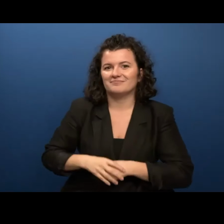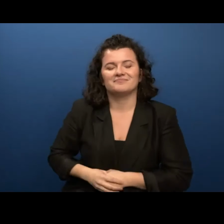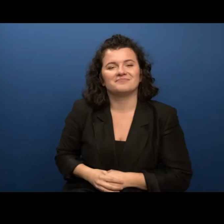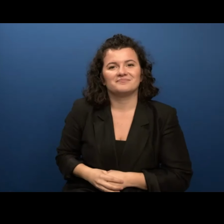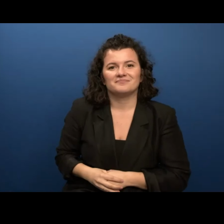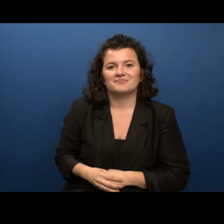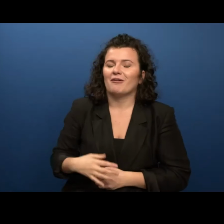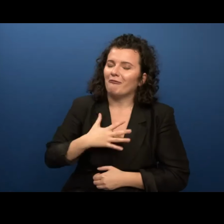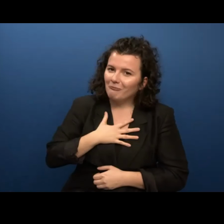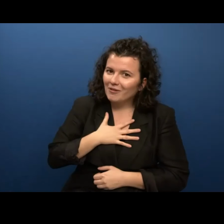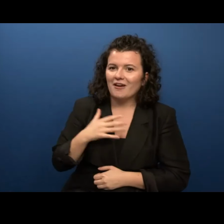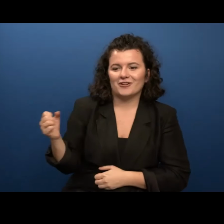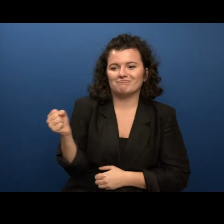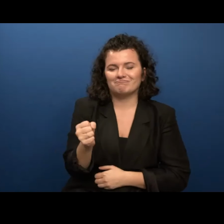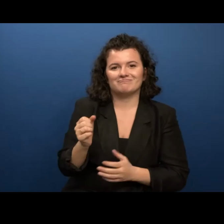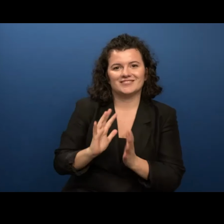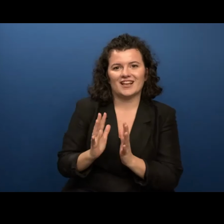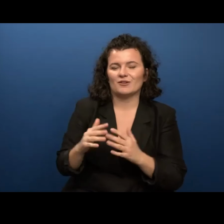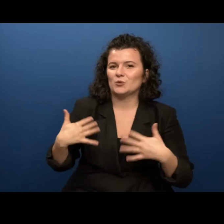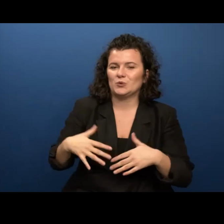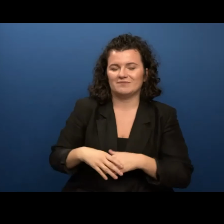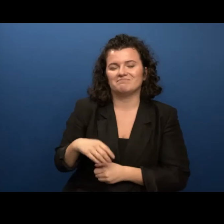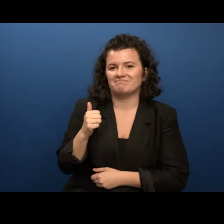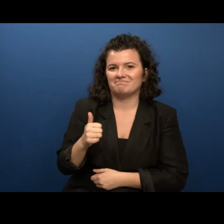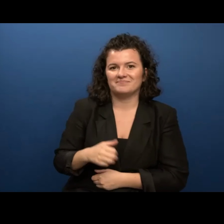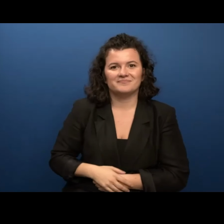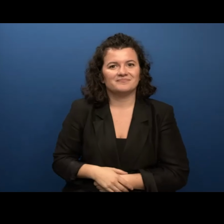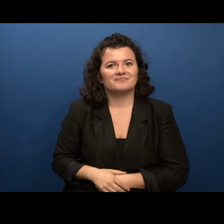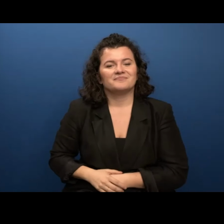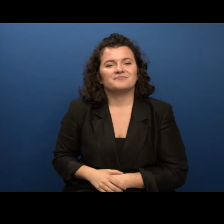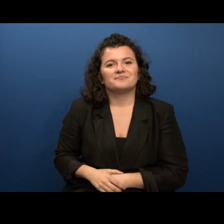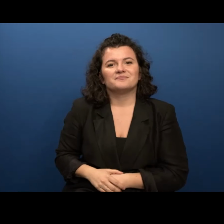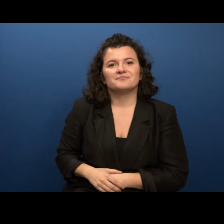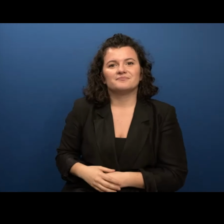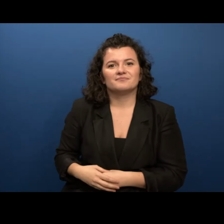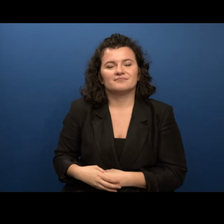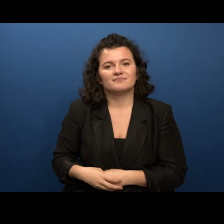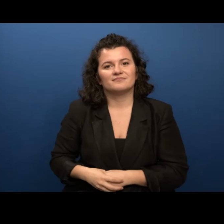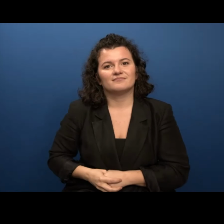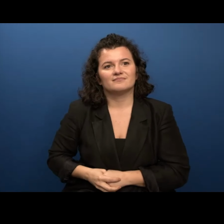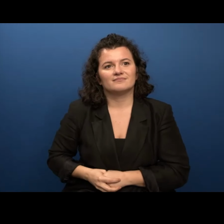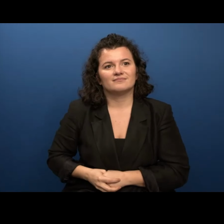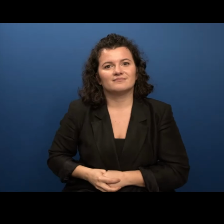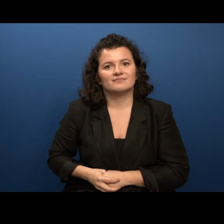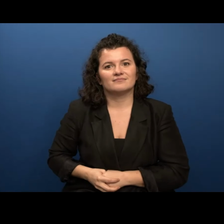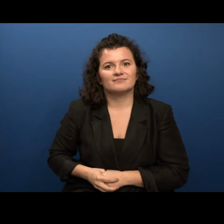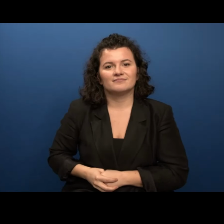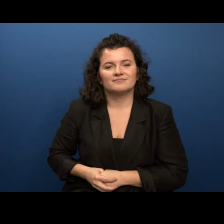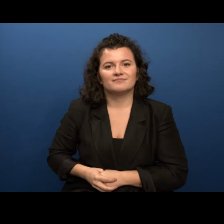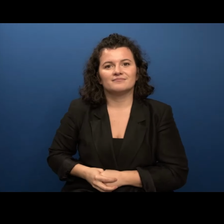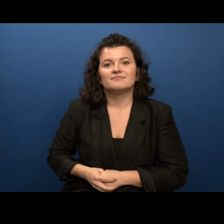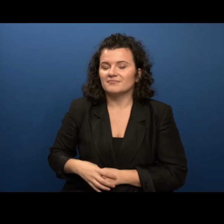very pleased to be able to do this, and it's something that we hope that we can continue to work with help from overseas